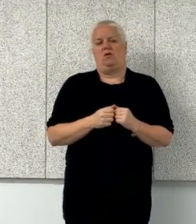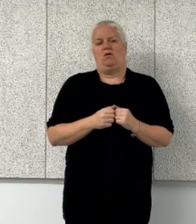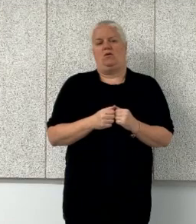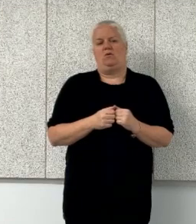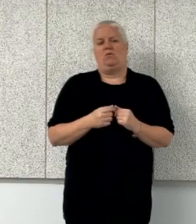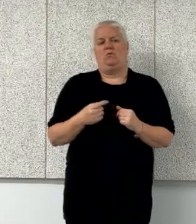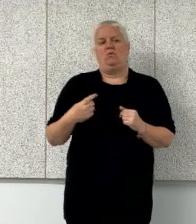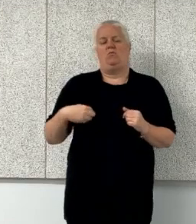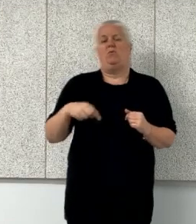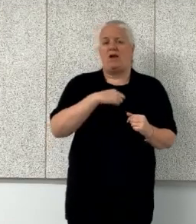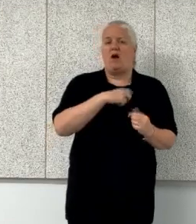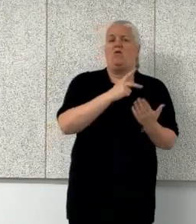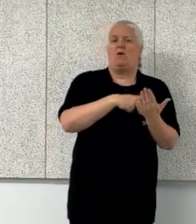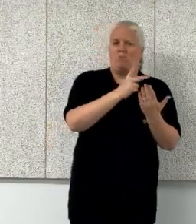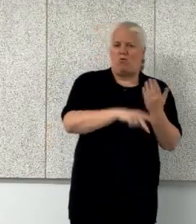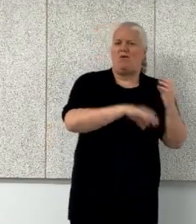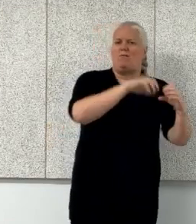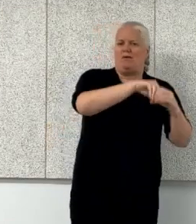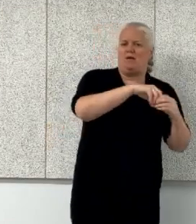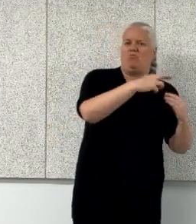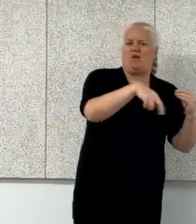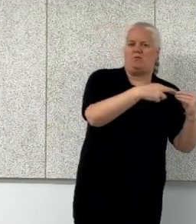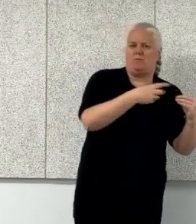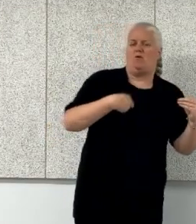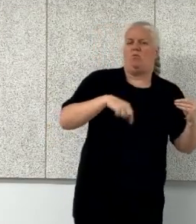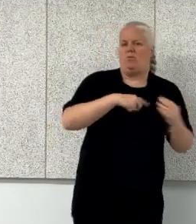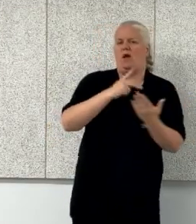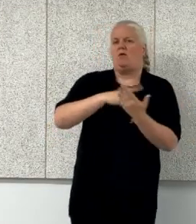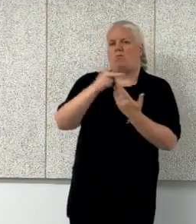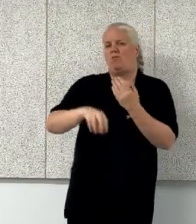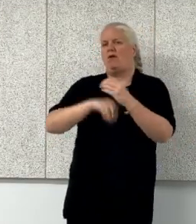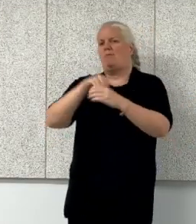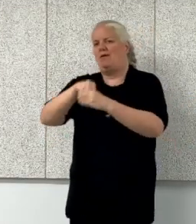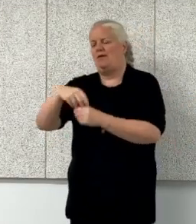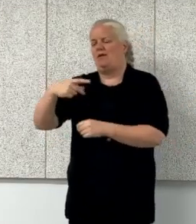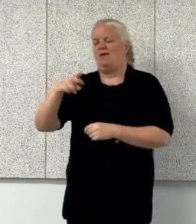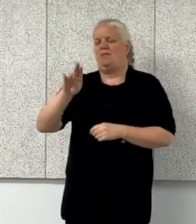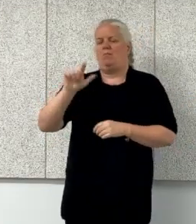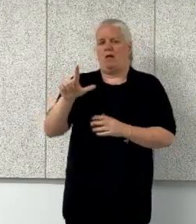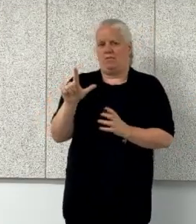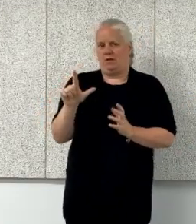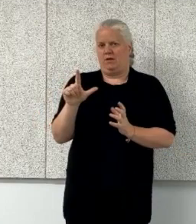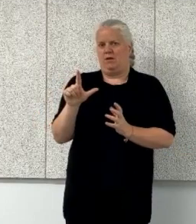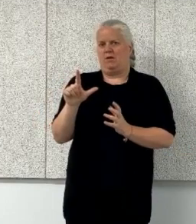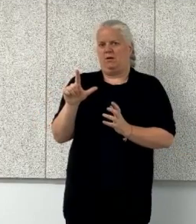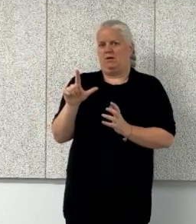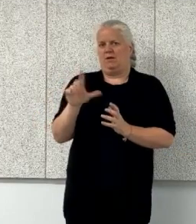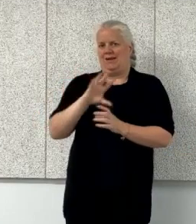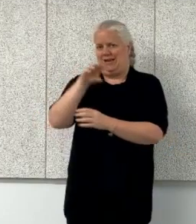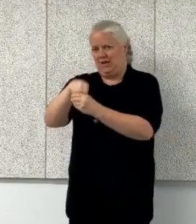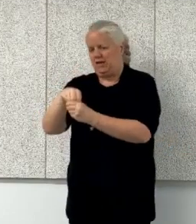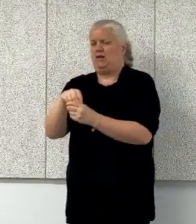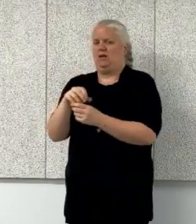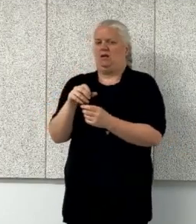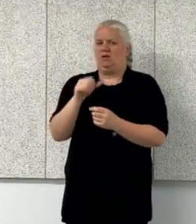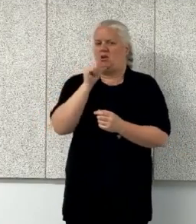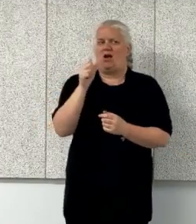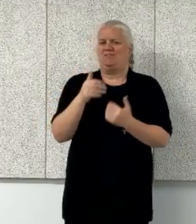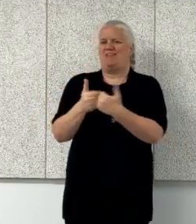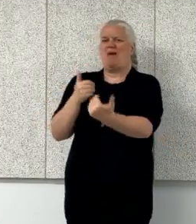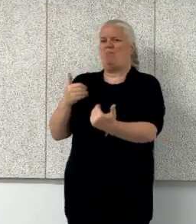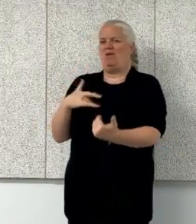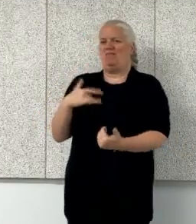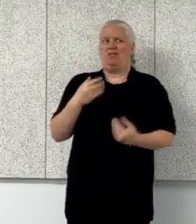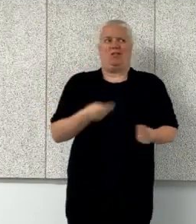the Public. We are not, you know, we might be hands-on and we might be the contact people that the community is probably